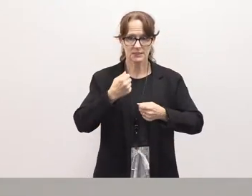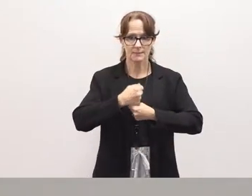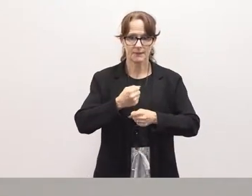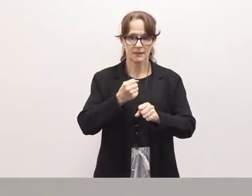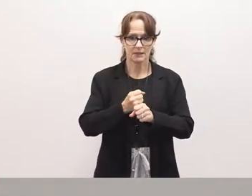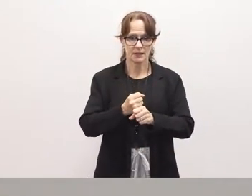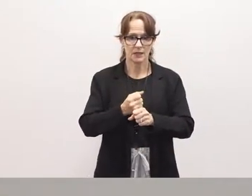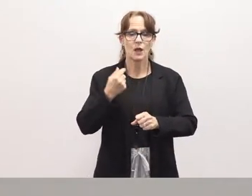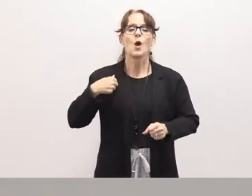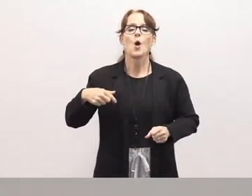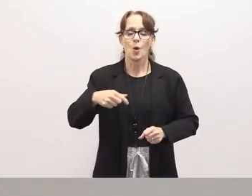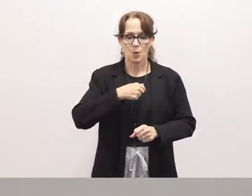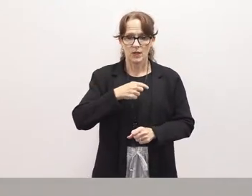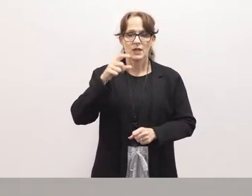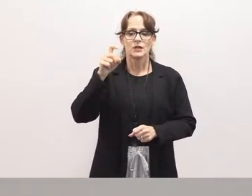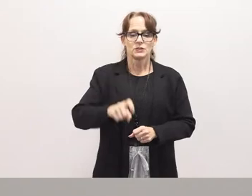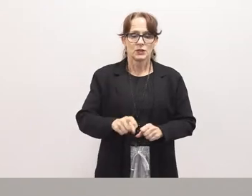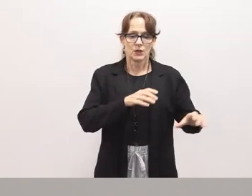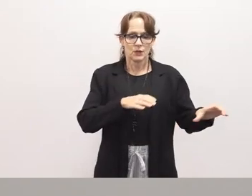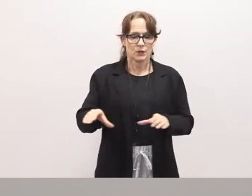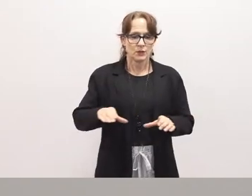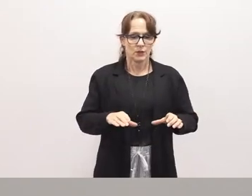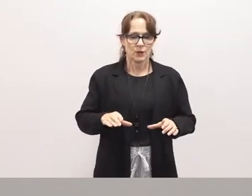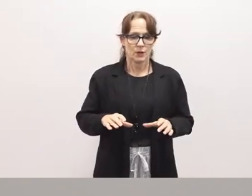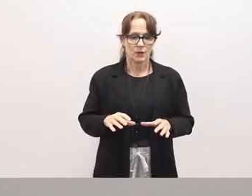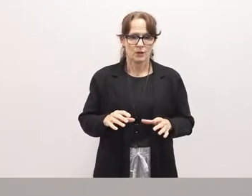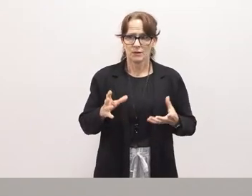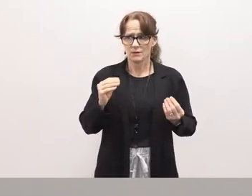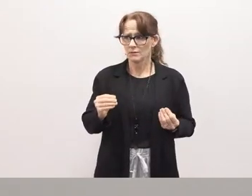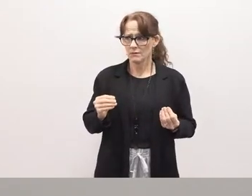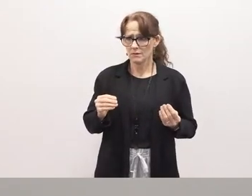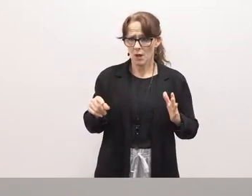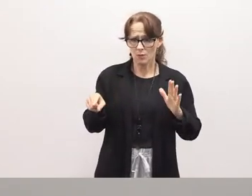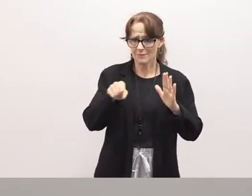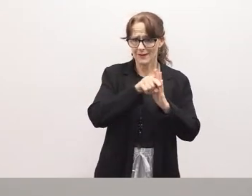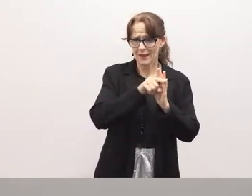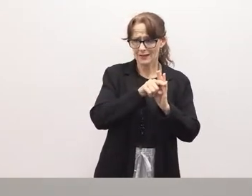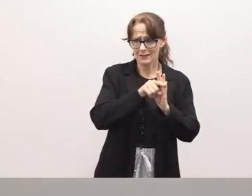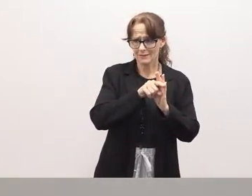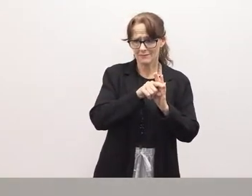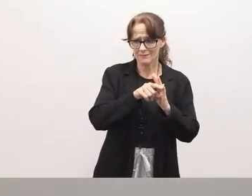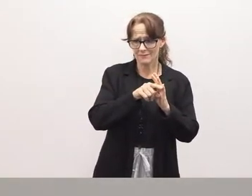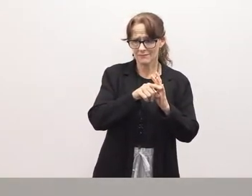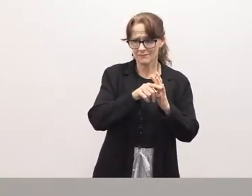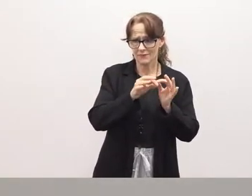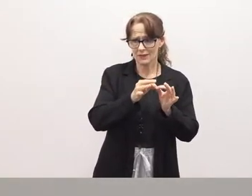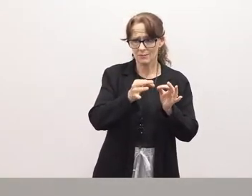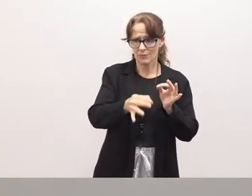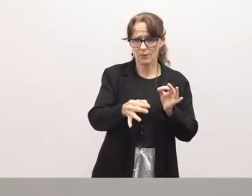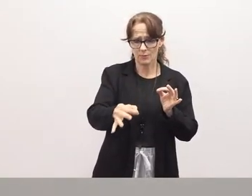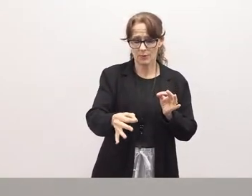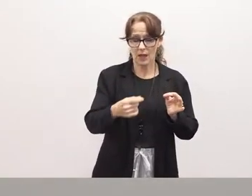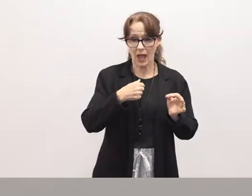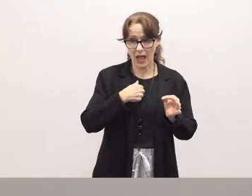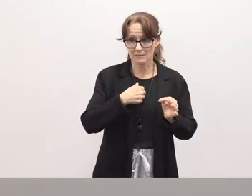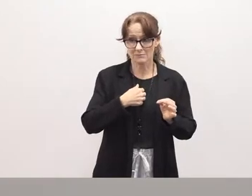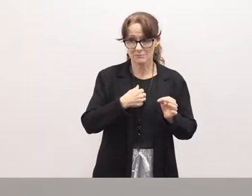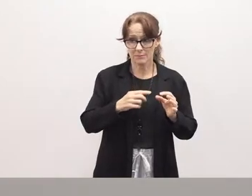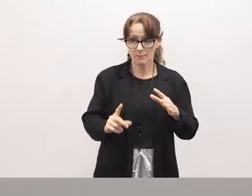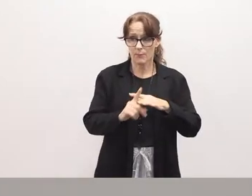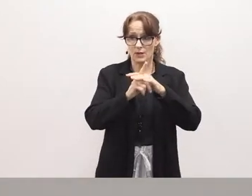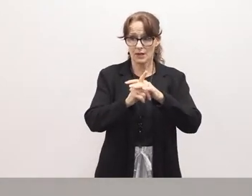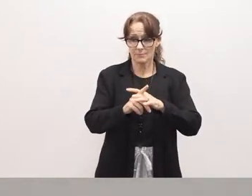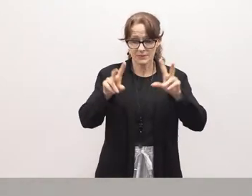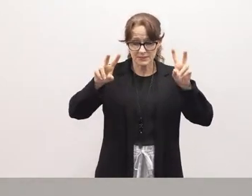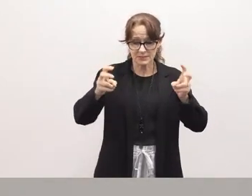that's what we should do. And since there's no downside risk, I'm raising these points, but I think the most